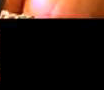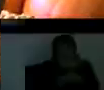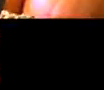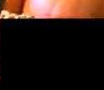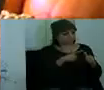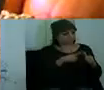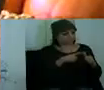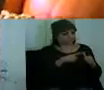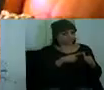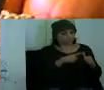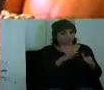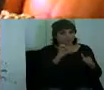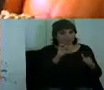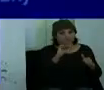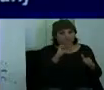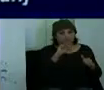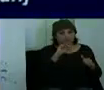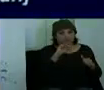is the emoja.